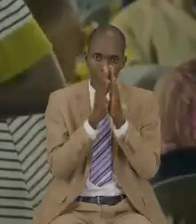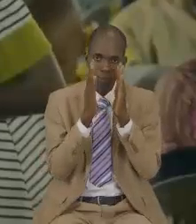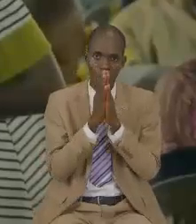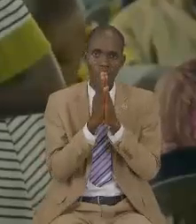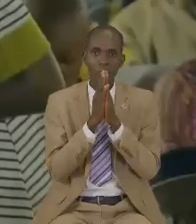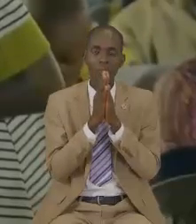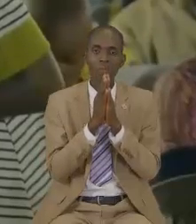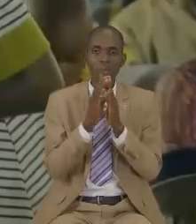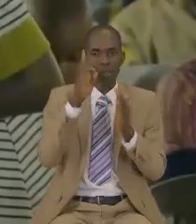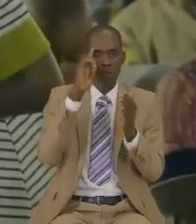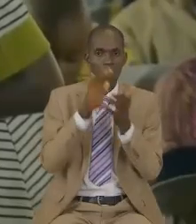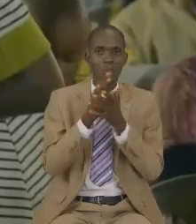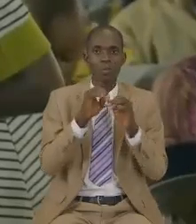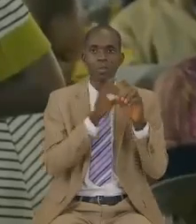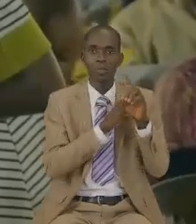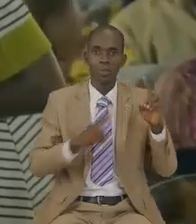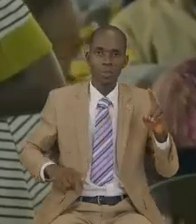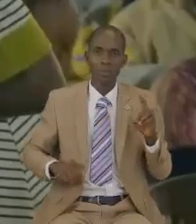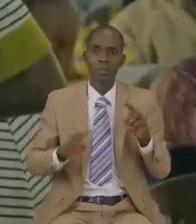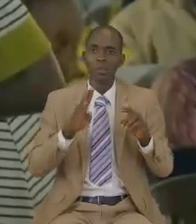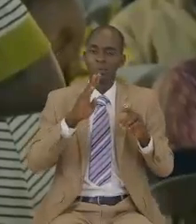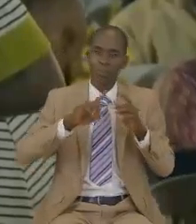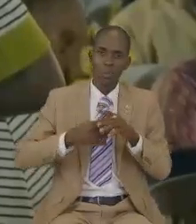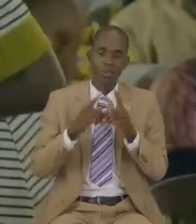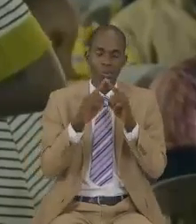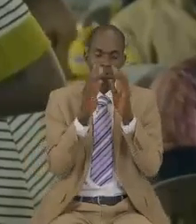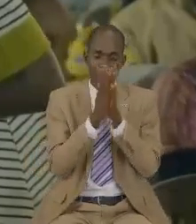Please, counselors, let's move fast.